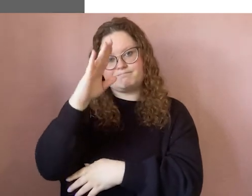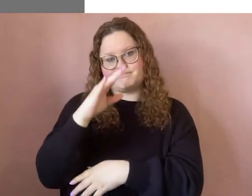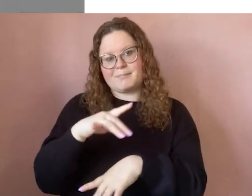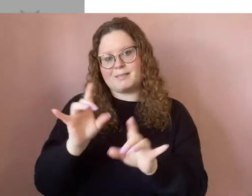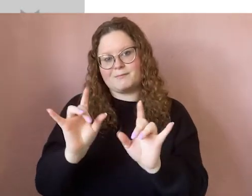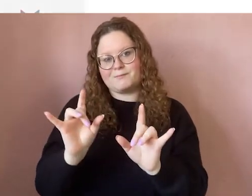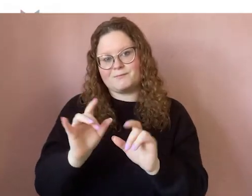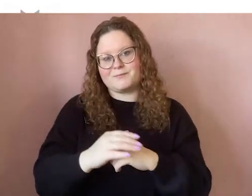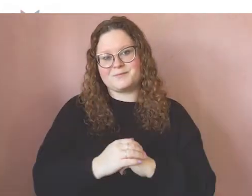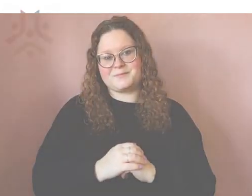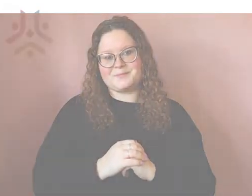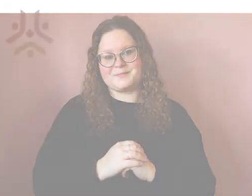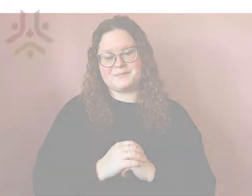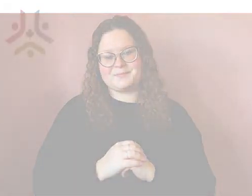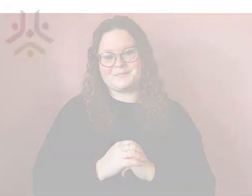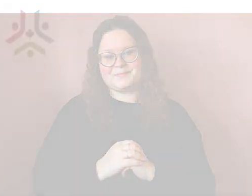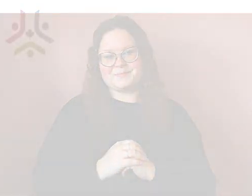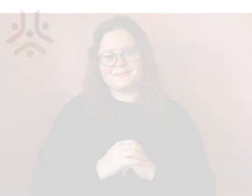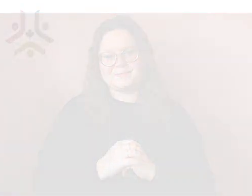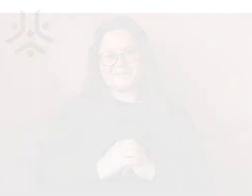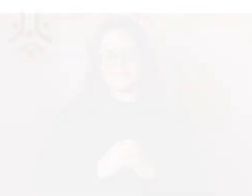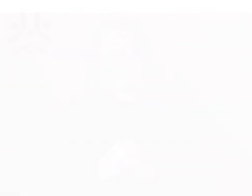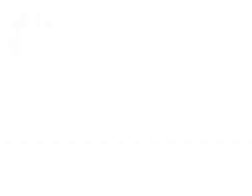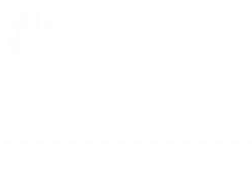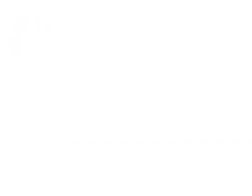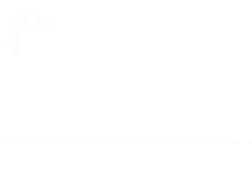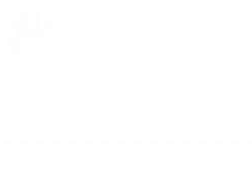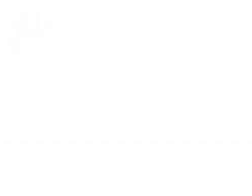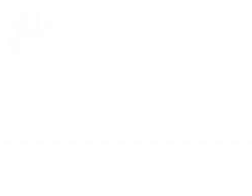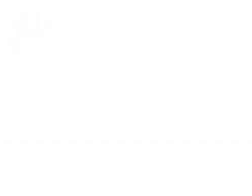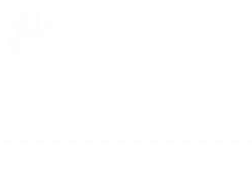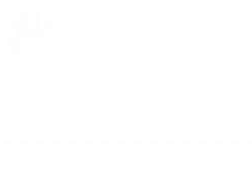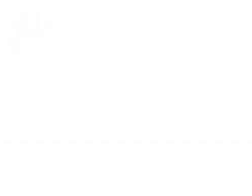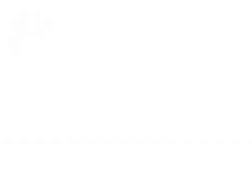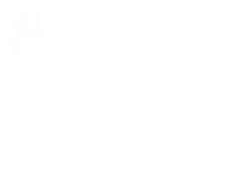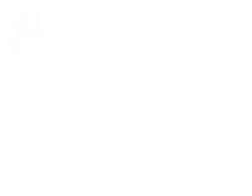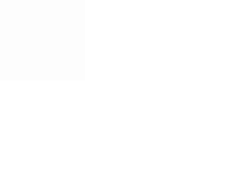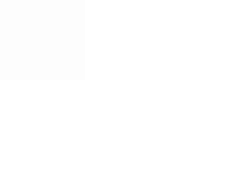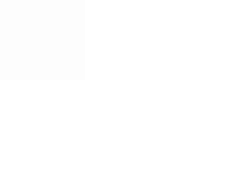So interesting. I'm going to be reading Bill's paper. We posted, by the way, the link to your paper. Oh, that's great. Bill Wilkerson, we can't say enough except